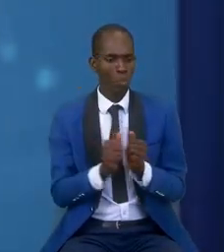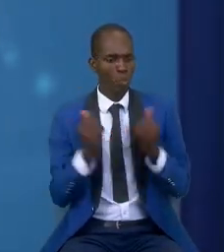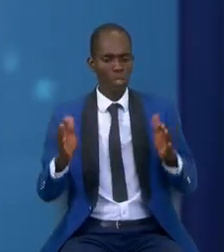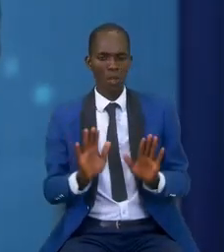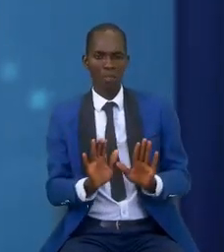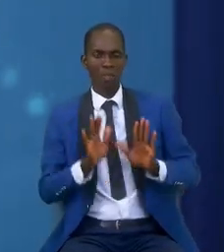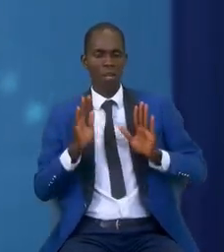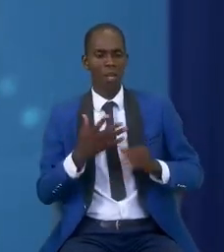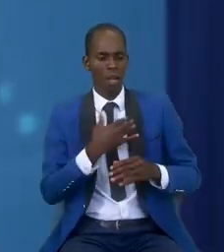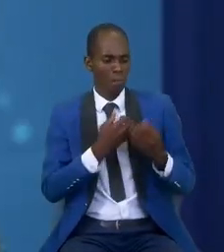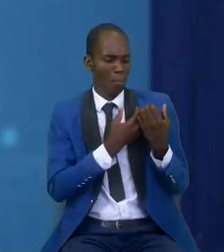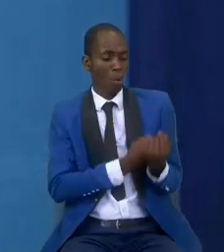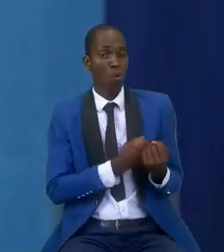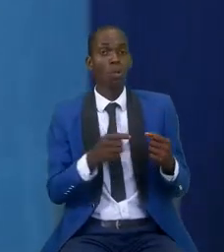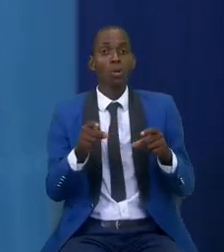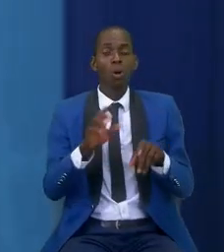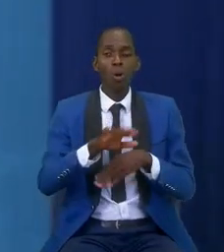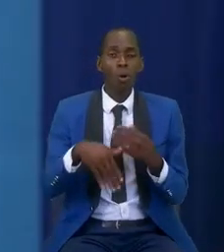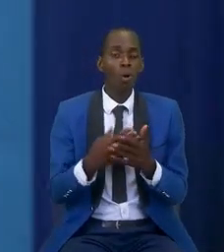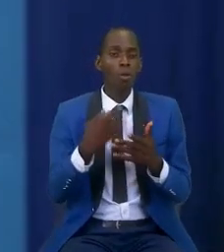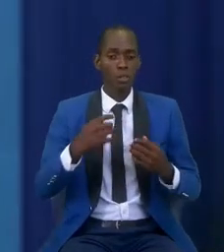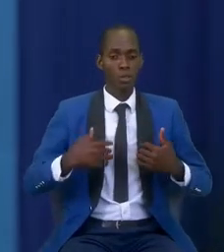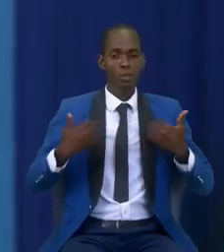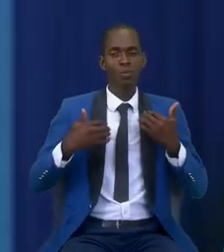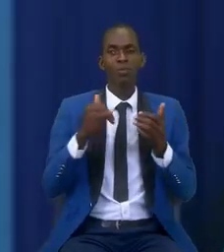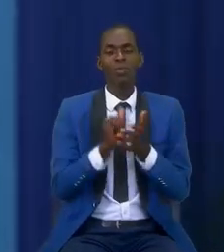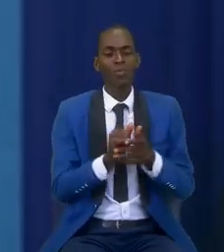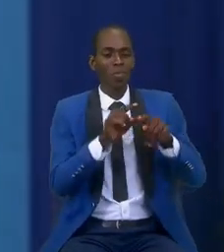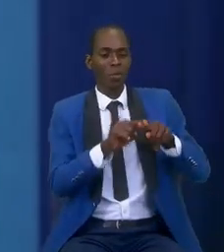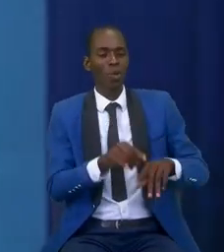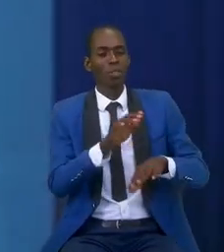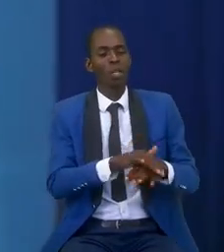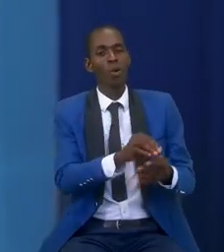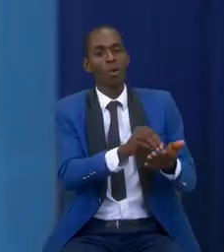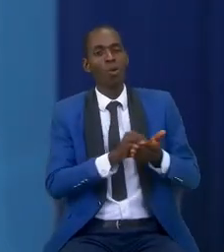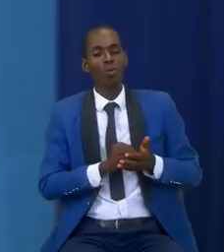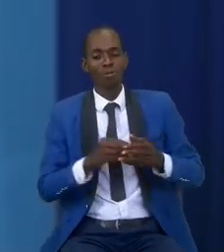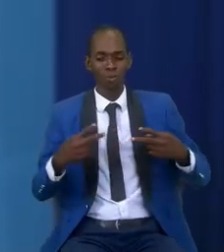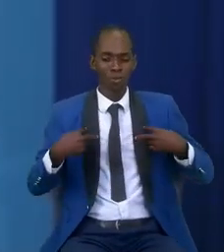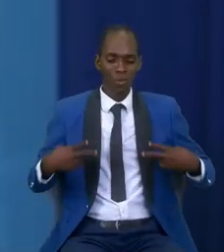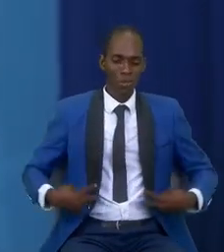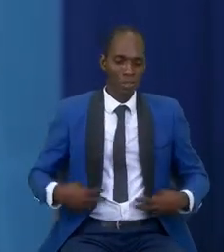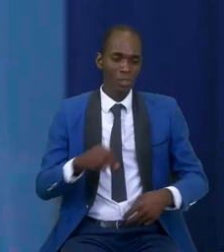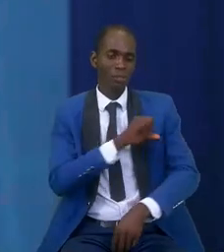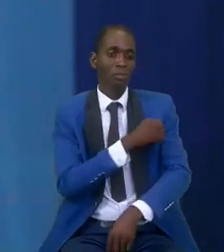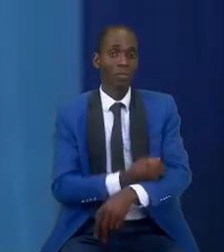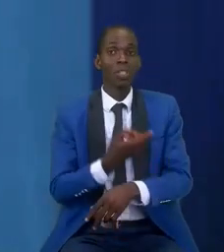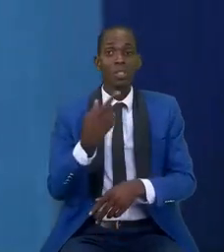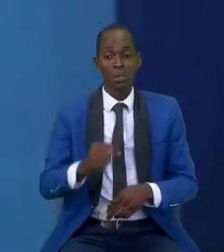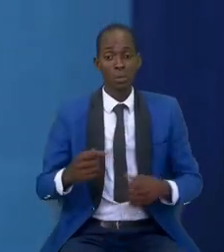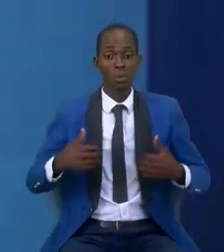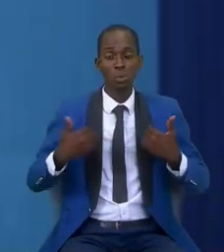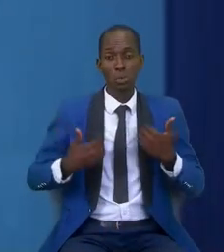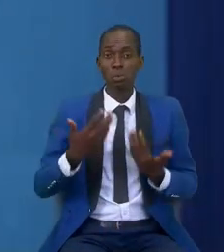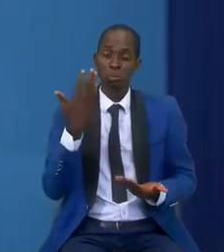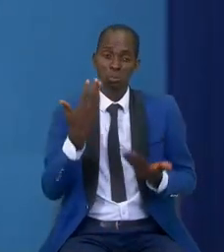strength and natural ability even the you shall fade and be weary and the young man the